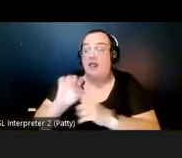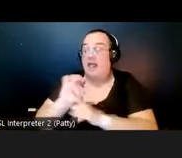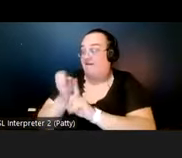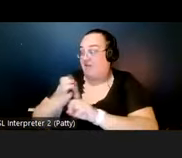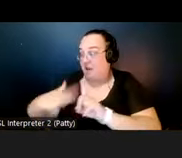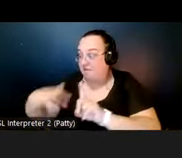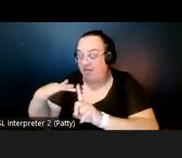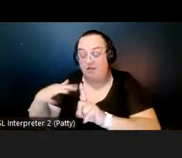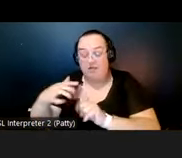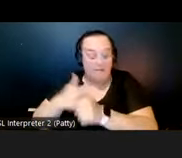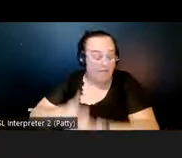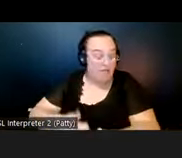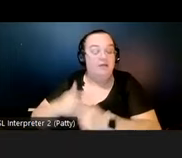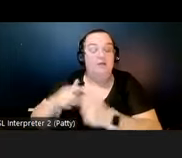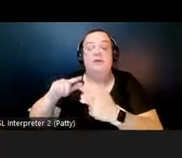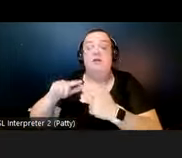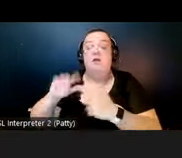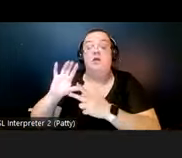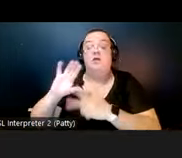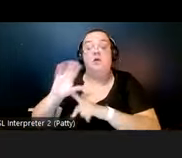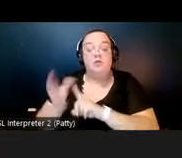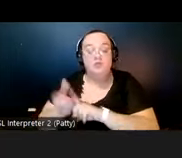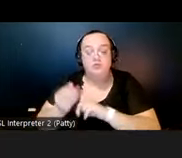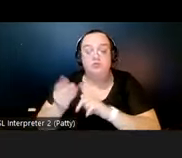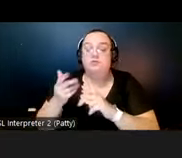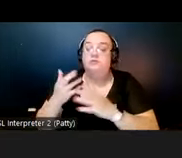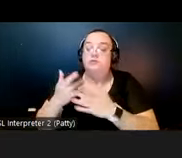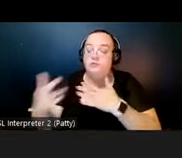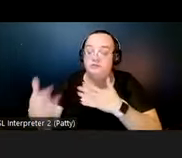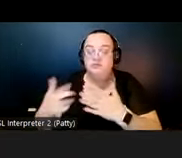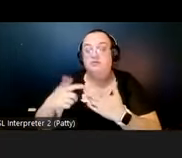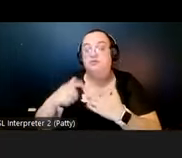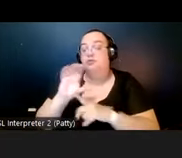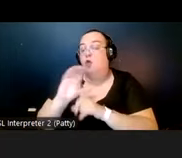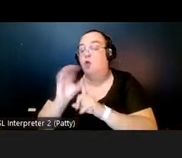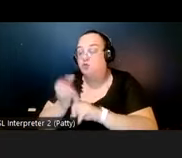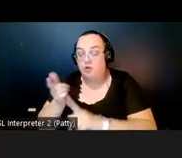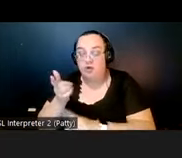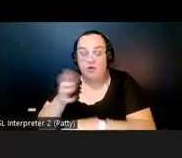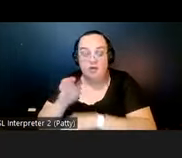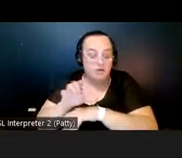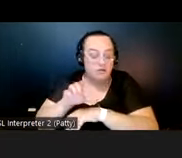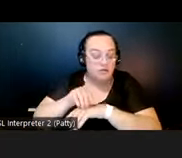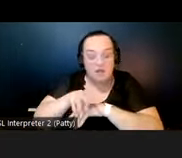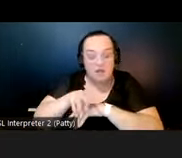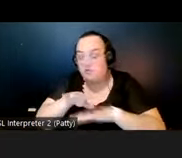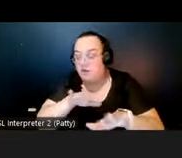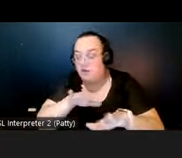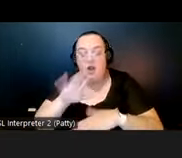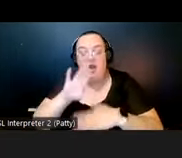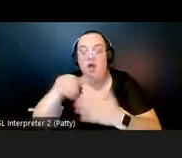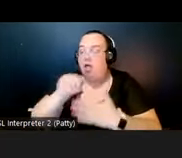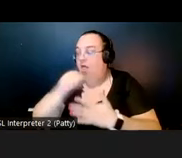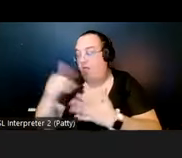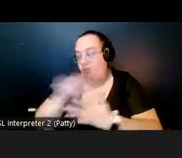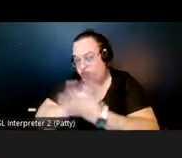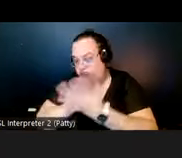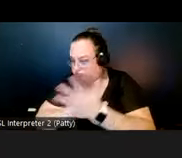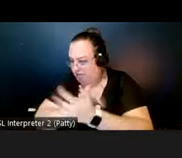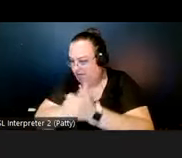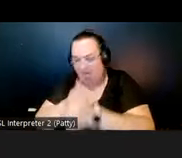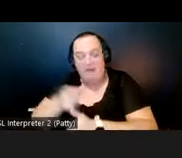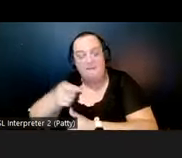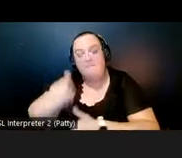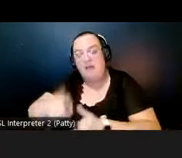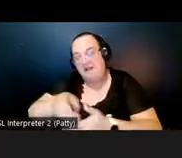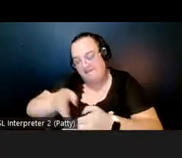compliance, cultural resource, cultural consultation, and all other compliance needed to be complete